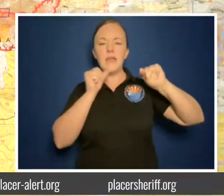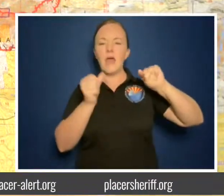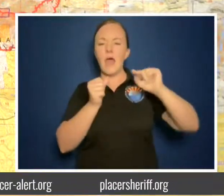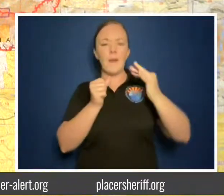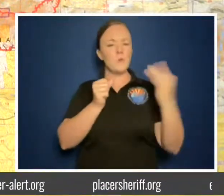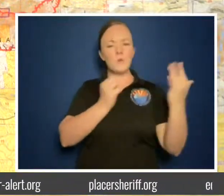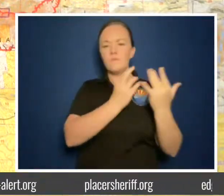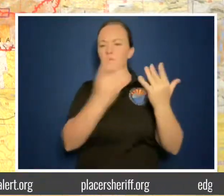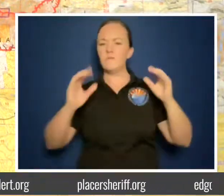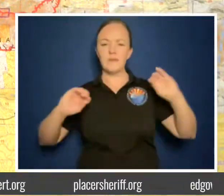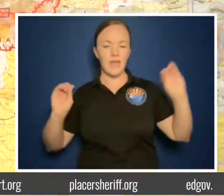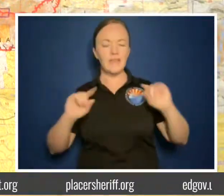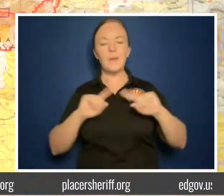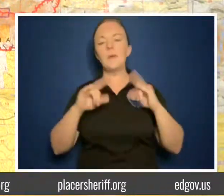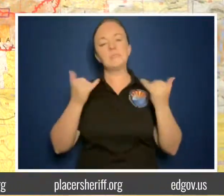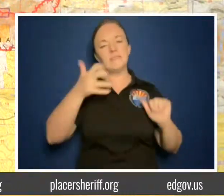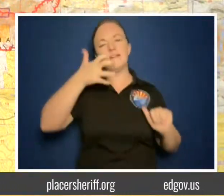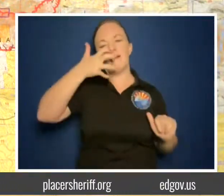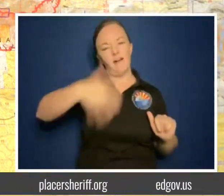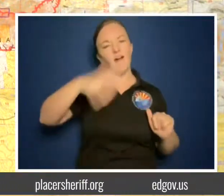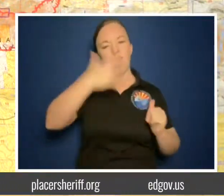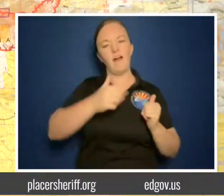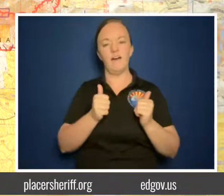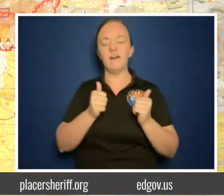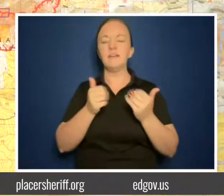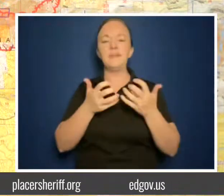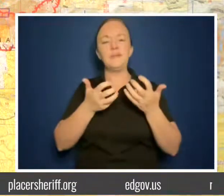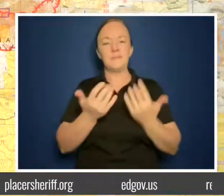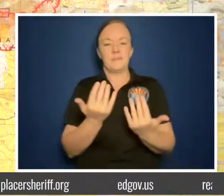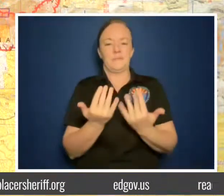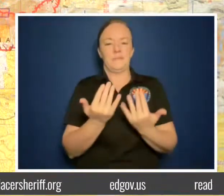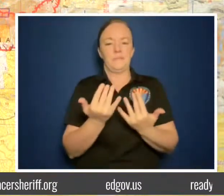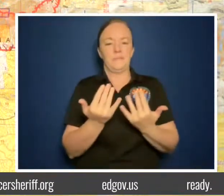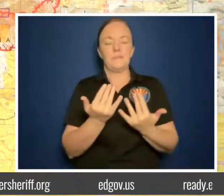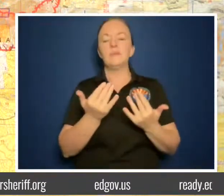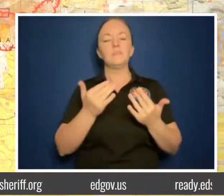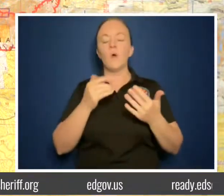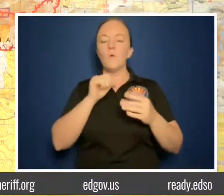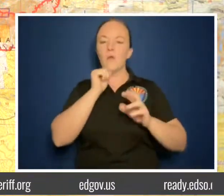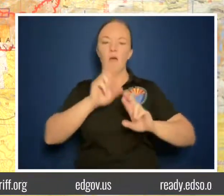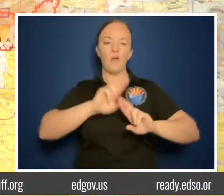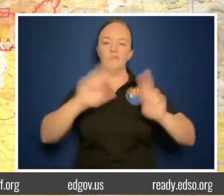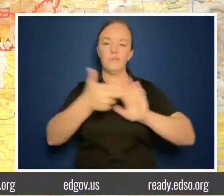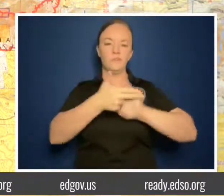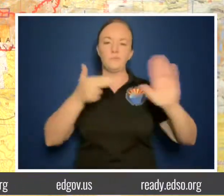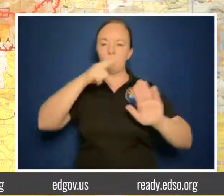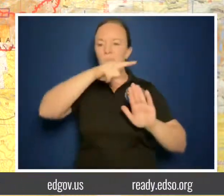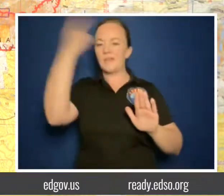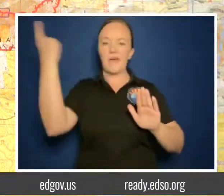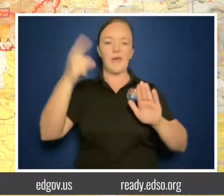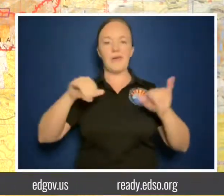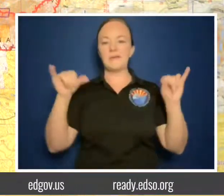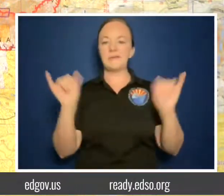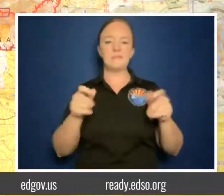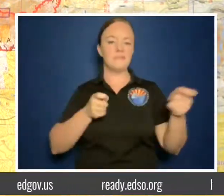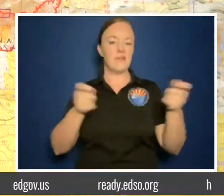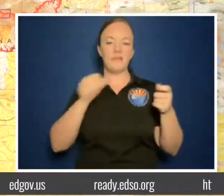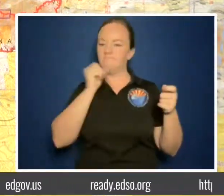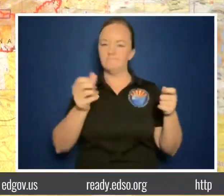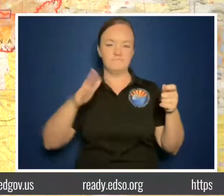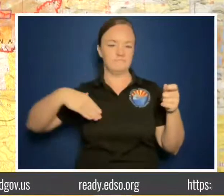material and ash in there, so we're not quite ready for that to be considered contained. As we come up into